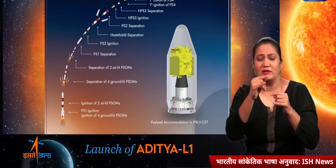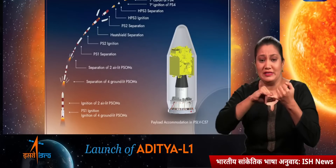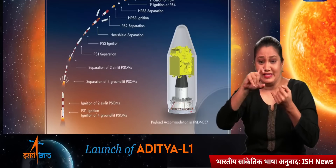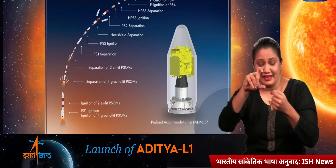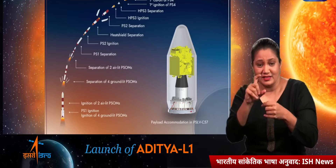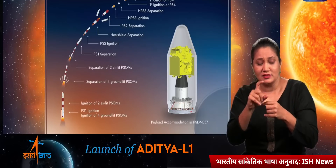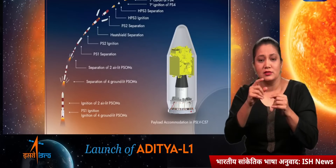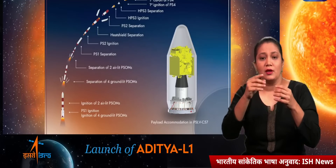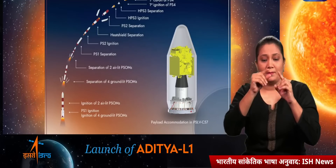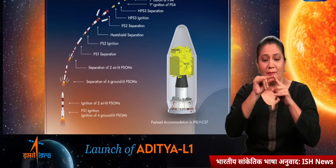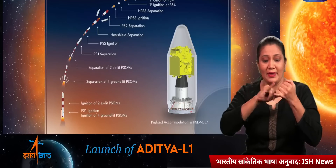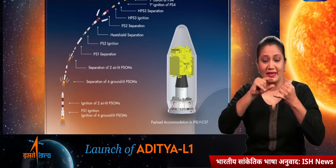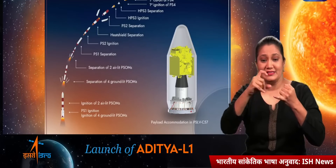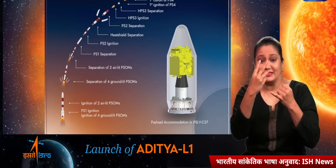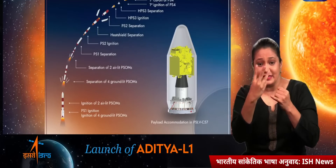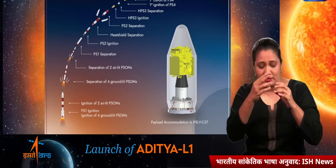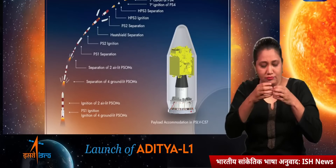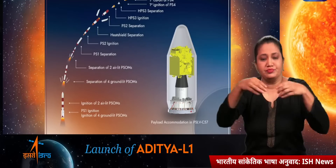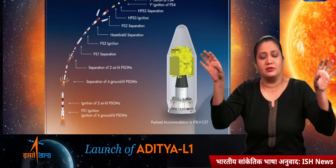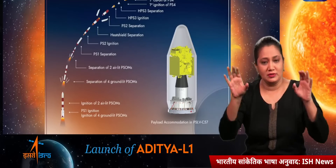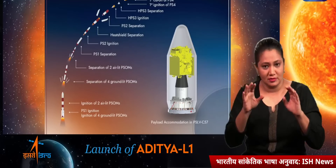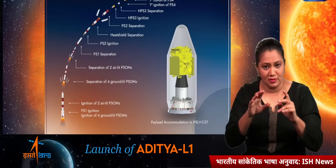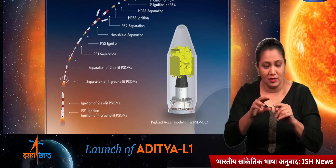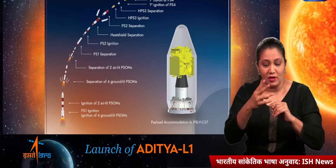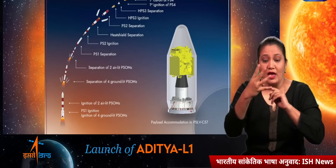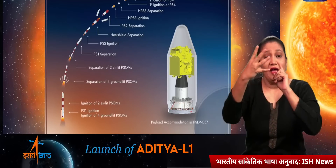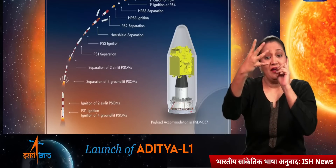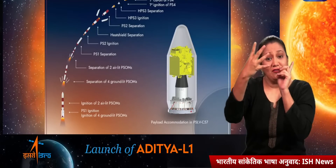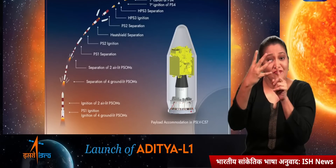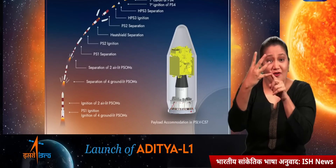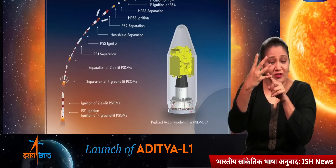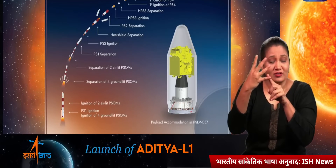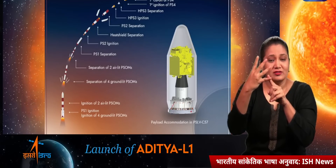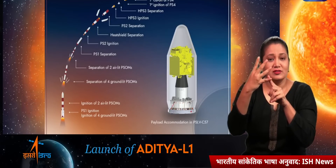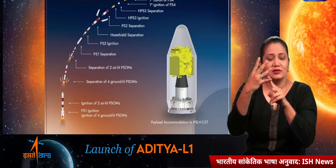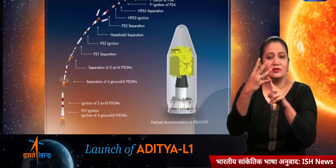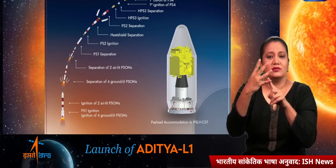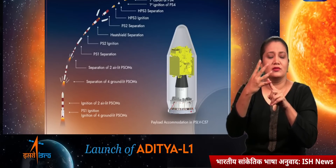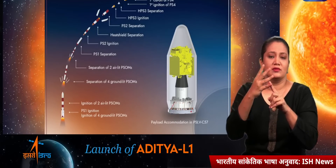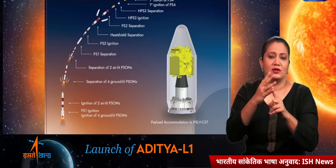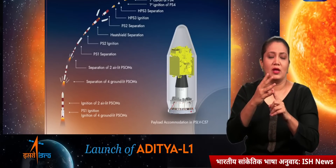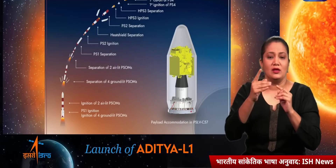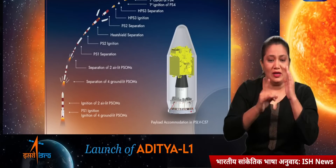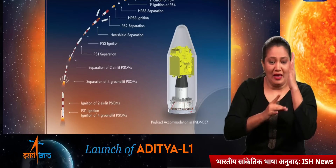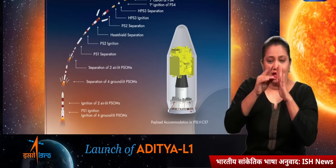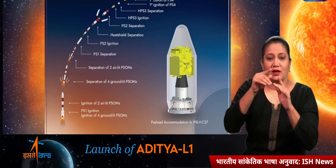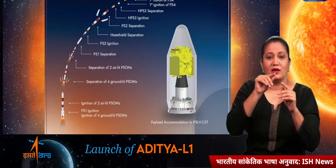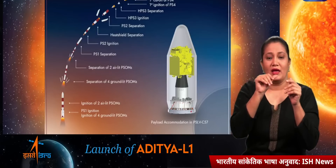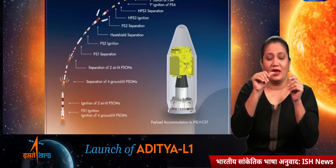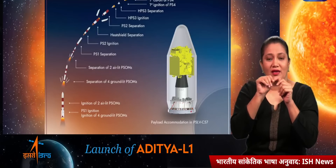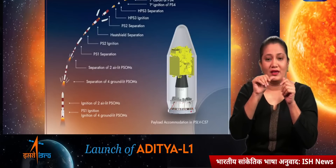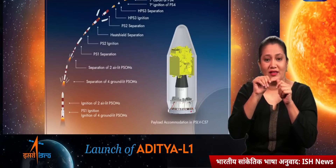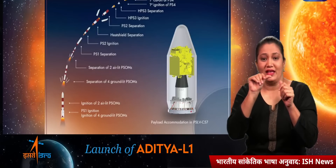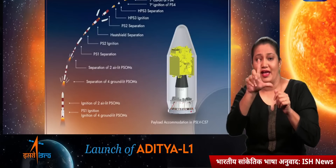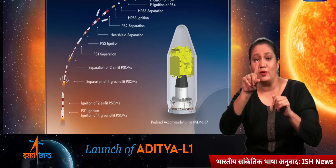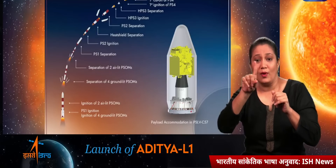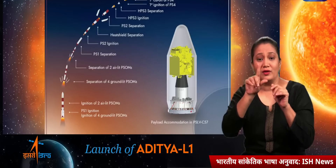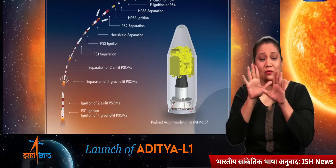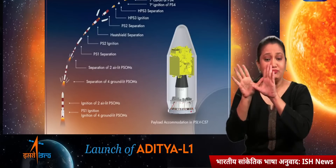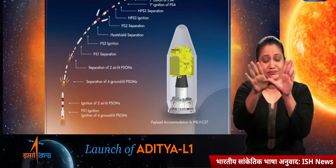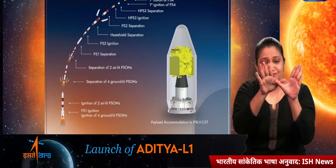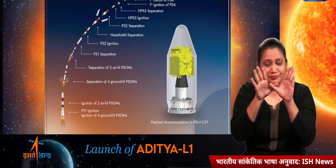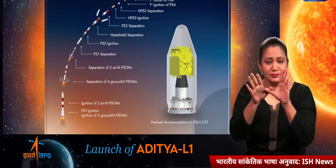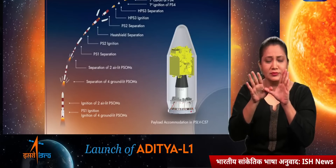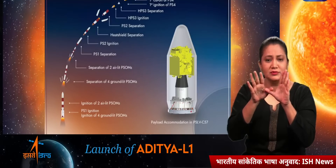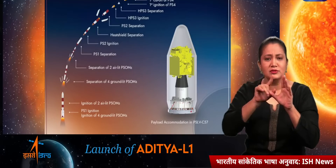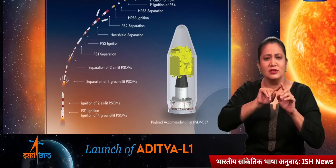PS3 separates, and the last and the fourth stage of the rocket, together with the Aditya L1 spacecraft, coasts for